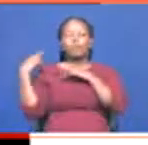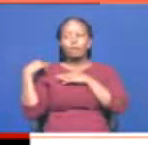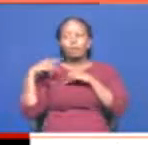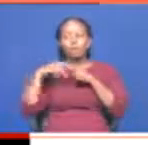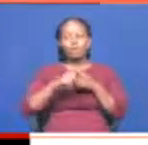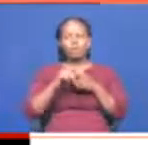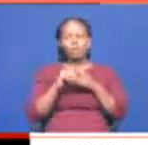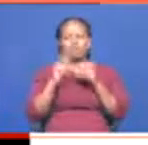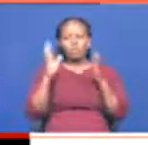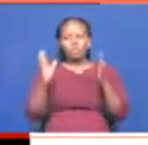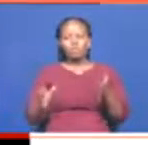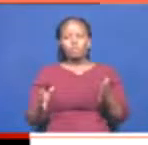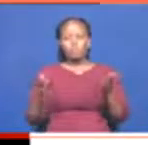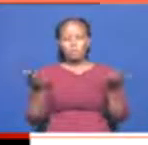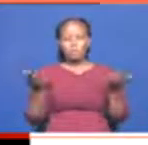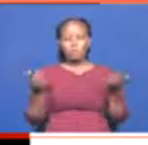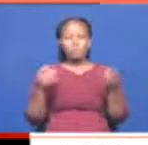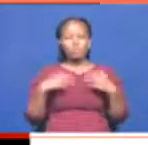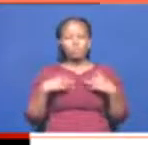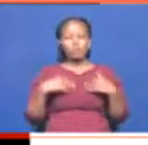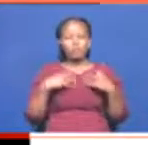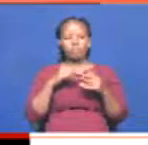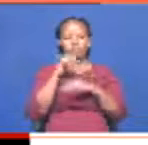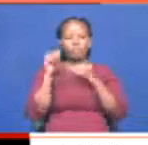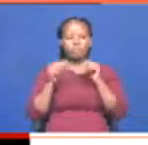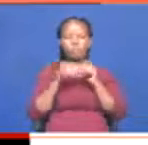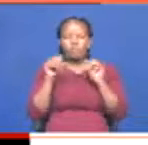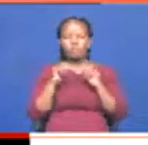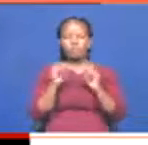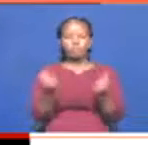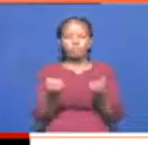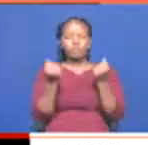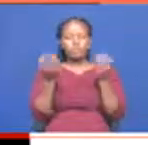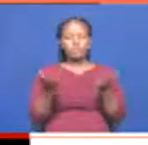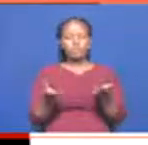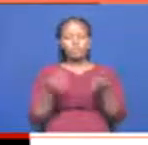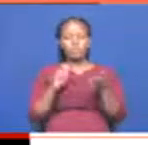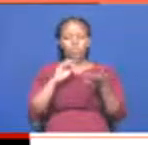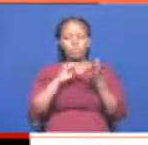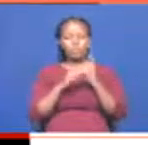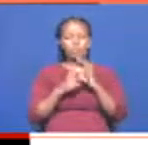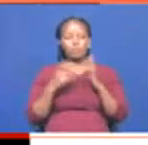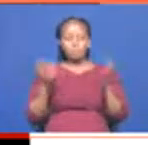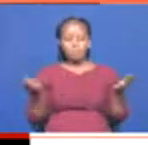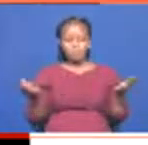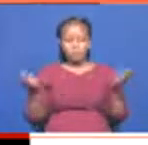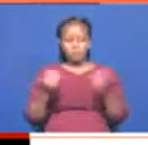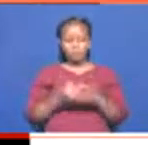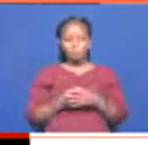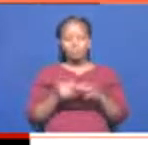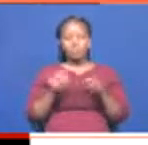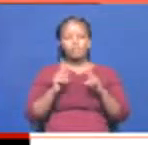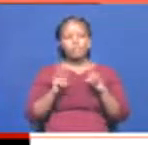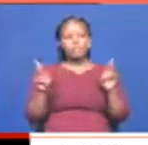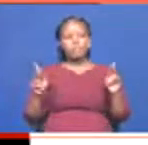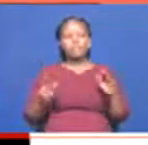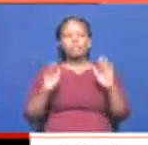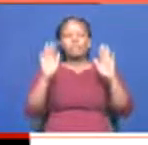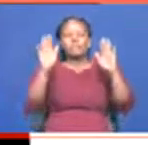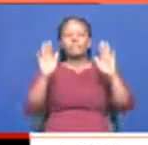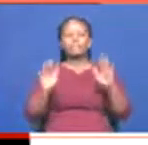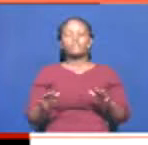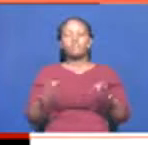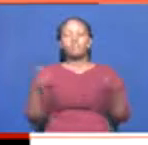in ensuring public safety and welfare in a project is very, very critical. That